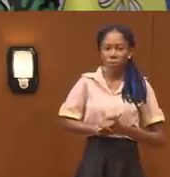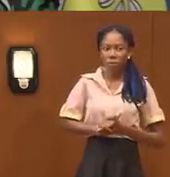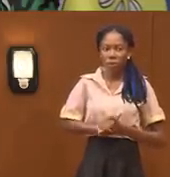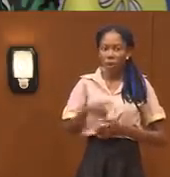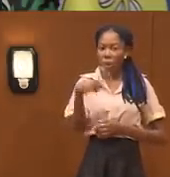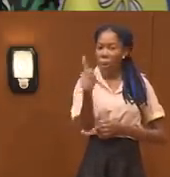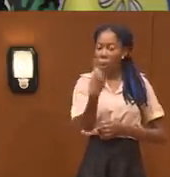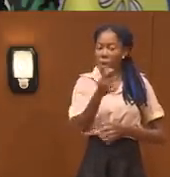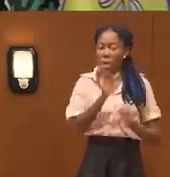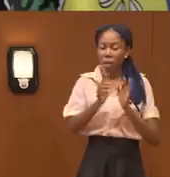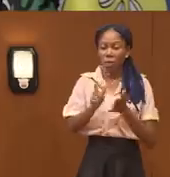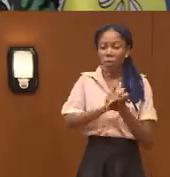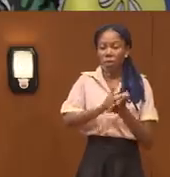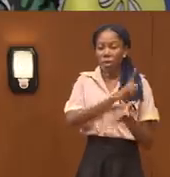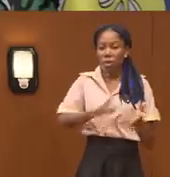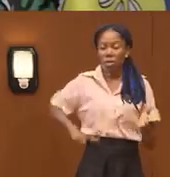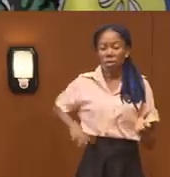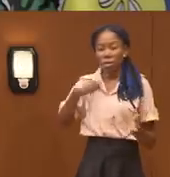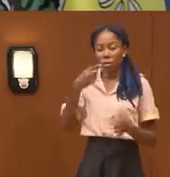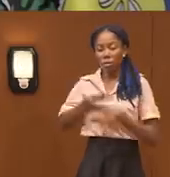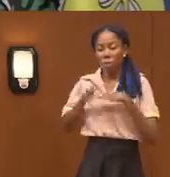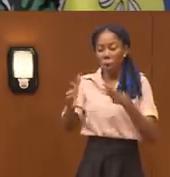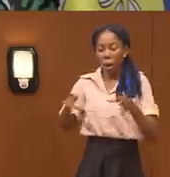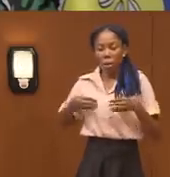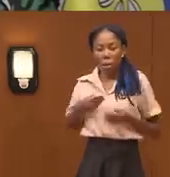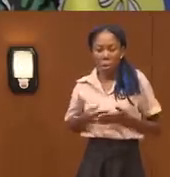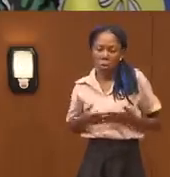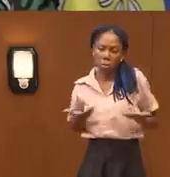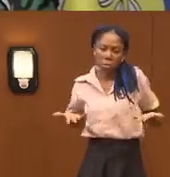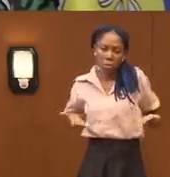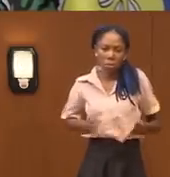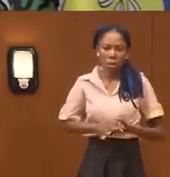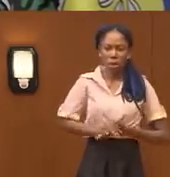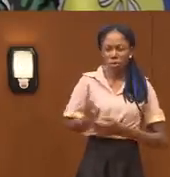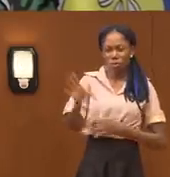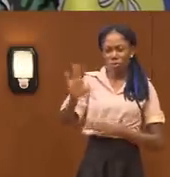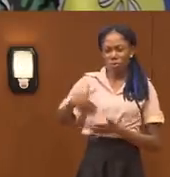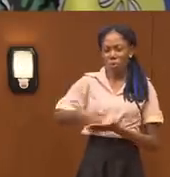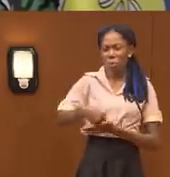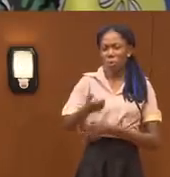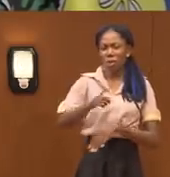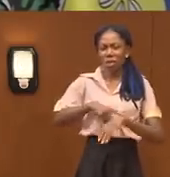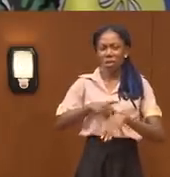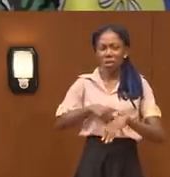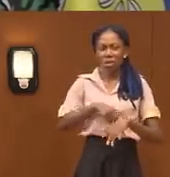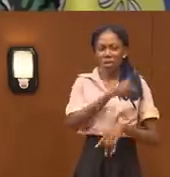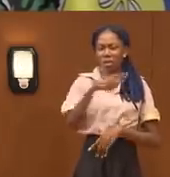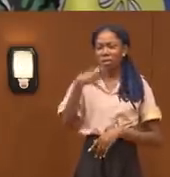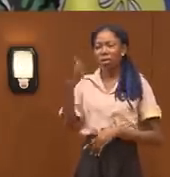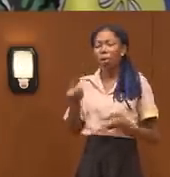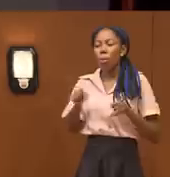Unless the landlord gives you that discretion that he doesn't want the money. So you are just wasting the time of the court. When are you ready to pack out?